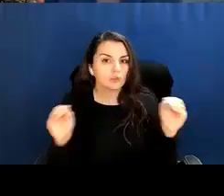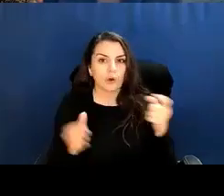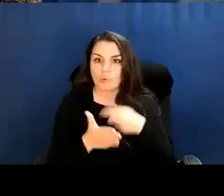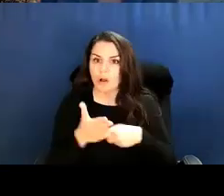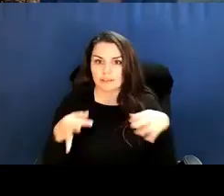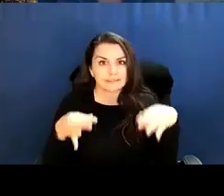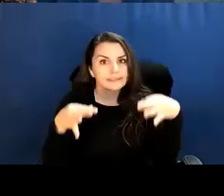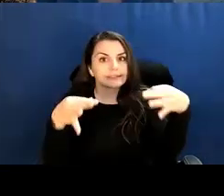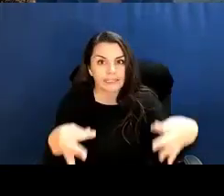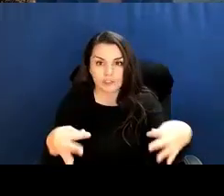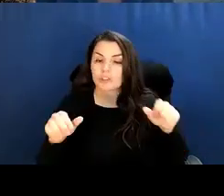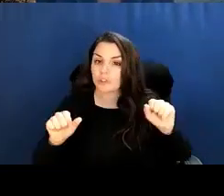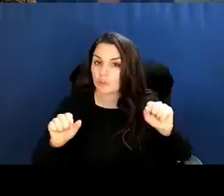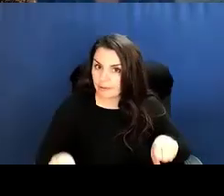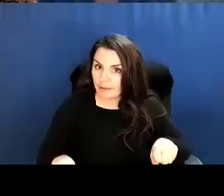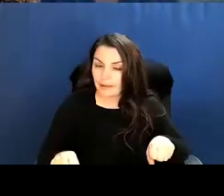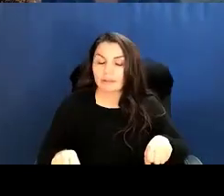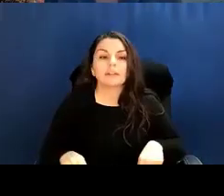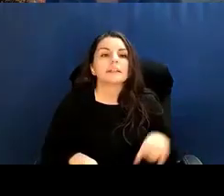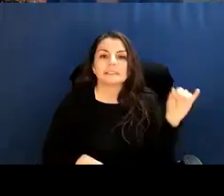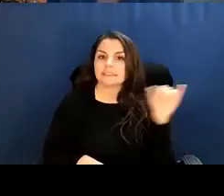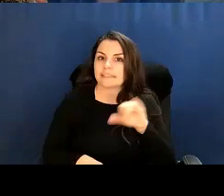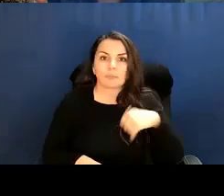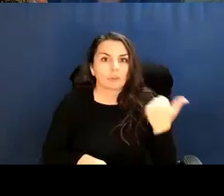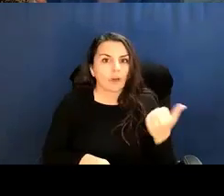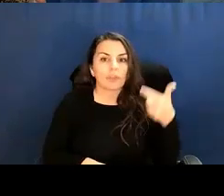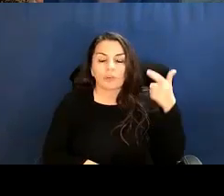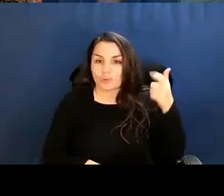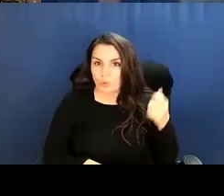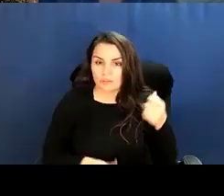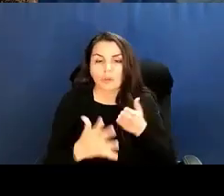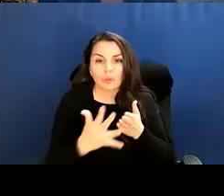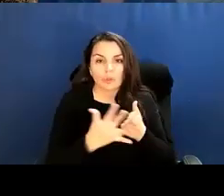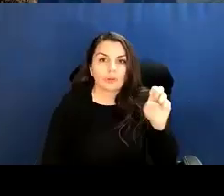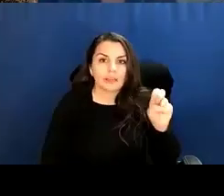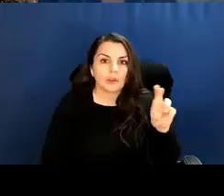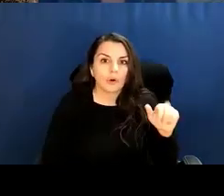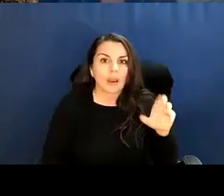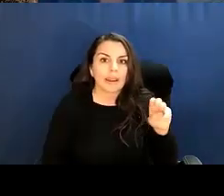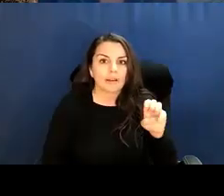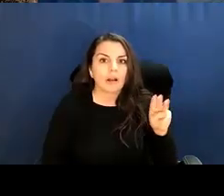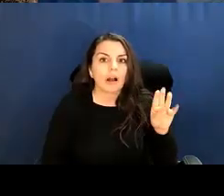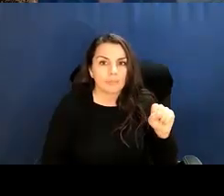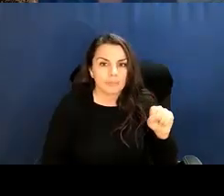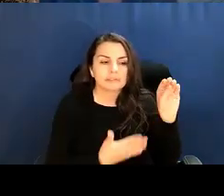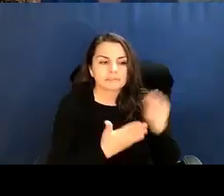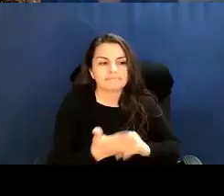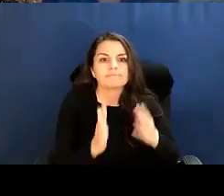approval request. And if you're going to exceed the NRSA limits. Next.